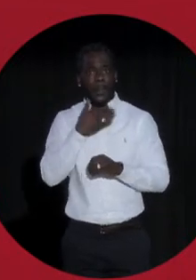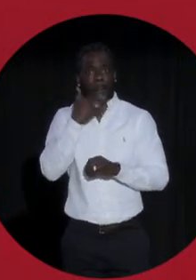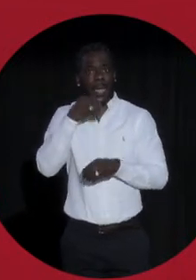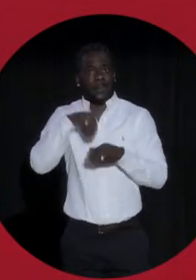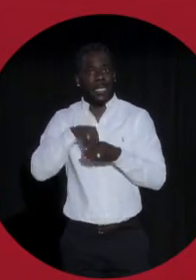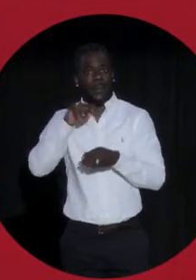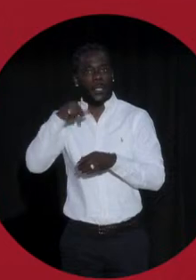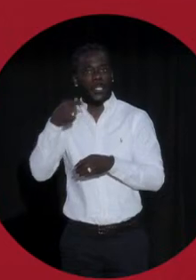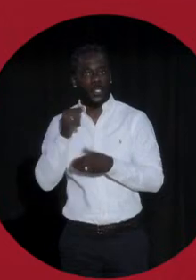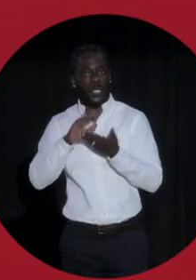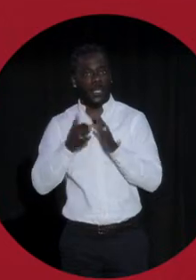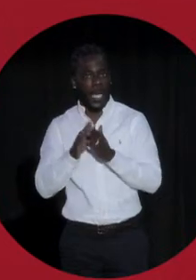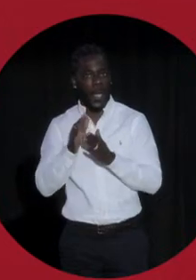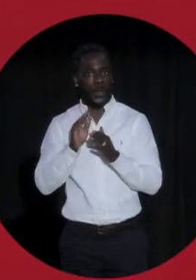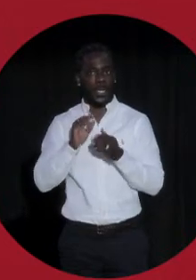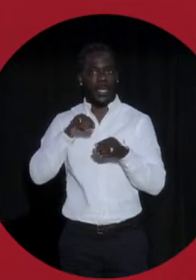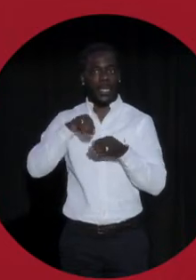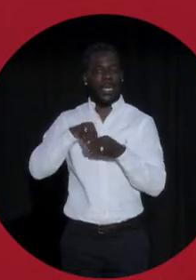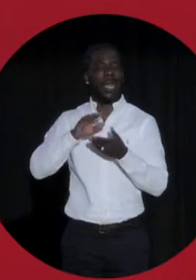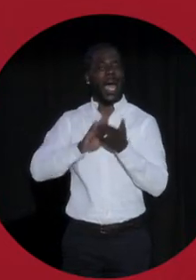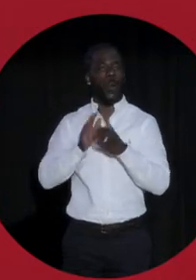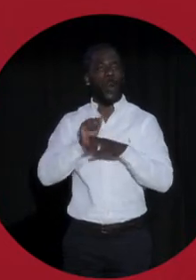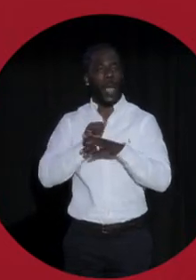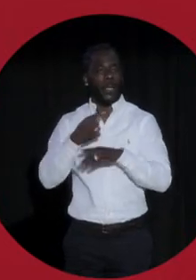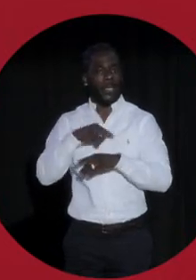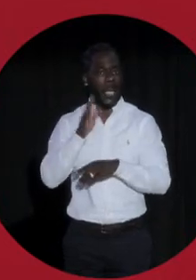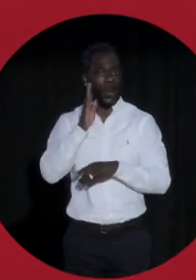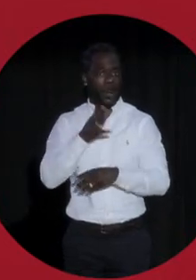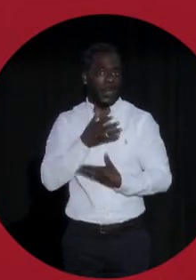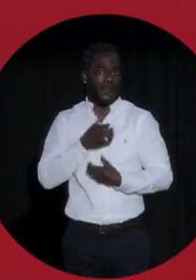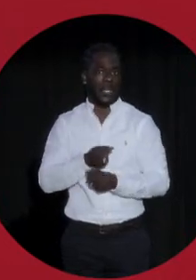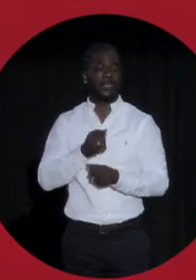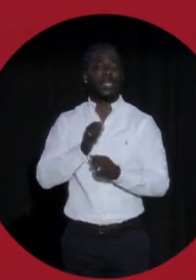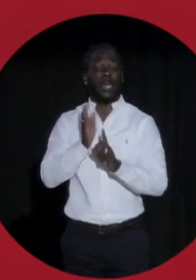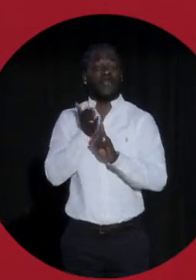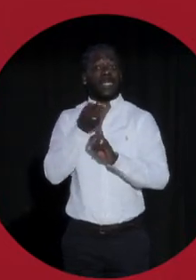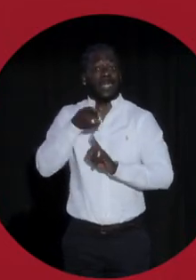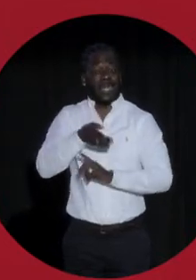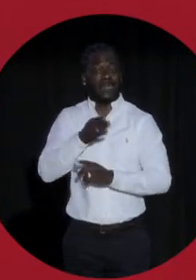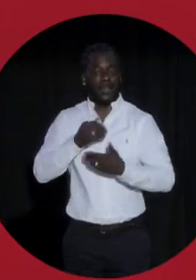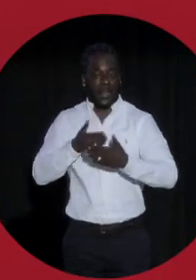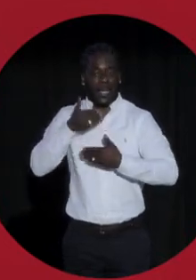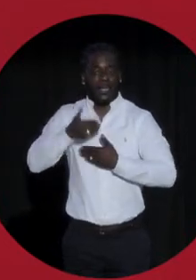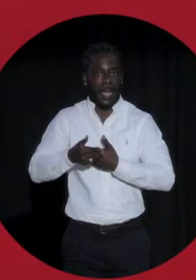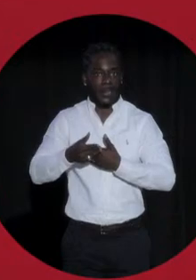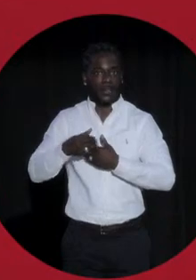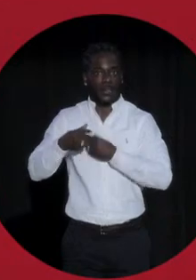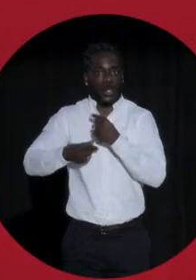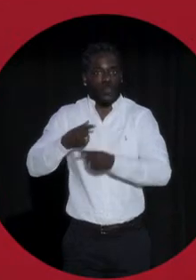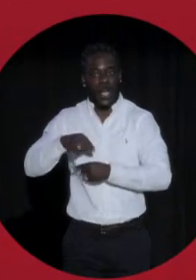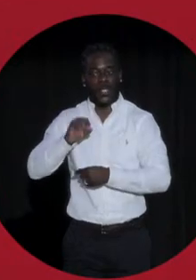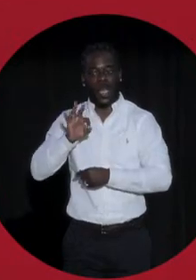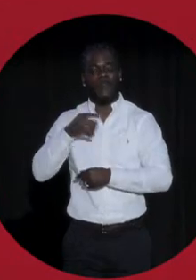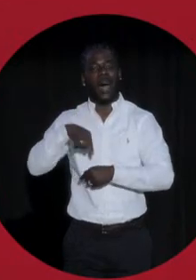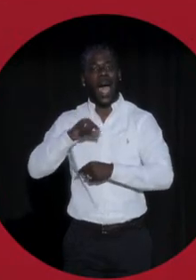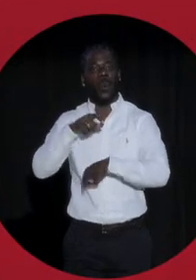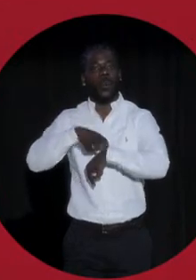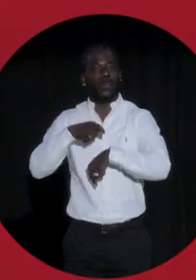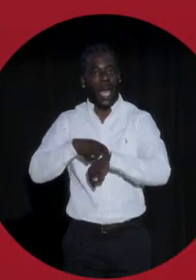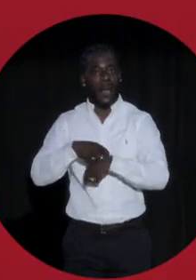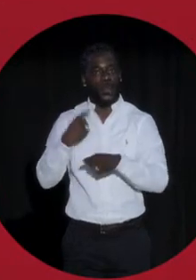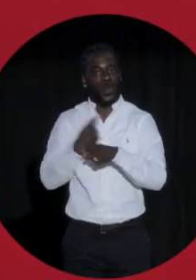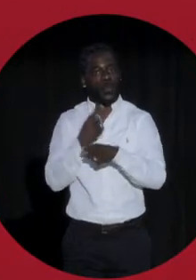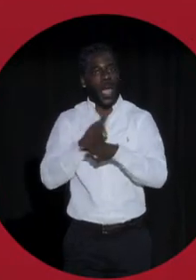our policy and our practice, I remain convinced that this is the next iteration of our time, the ripeness of